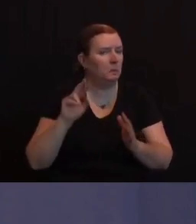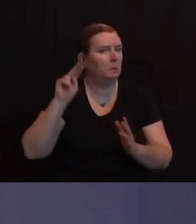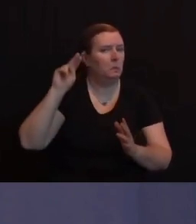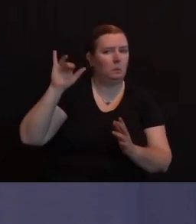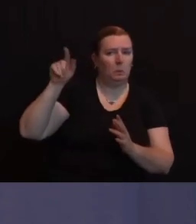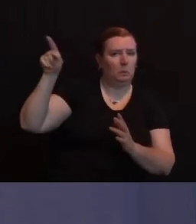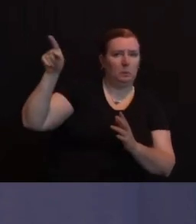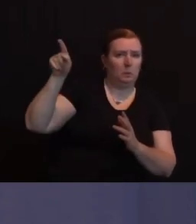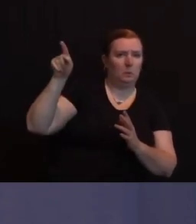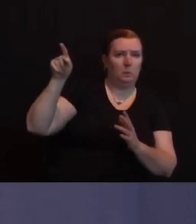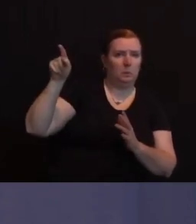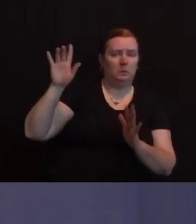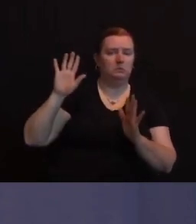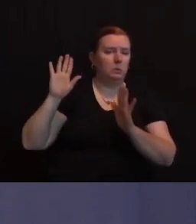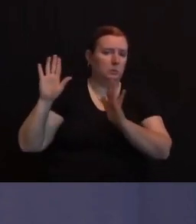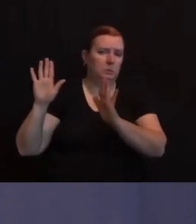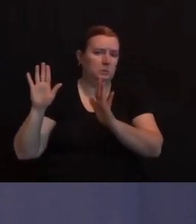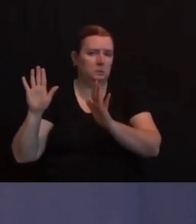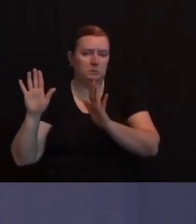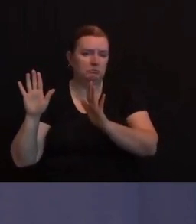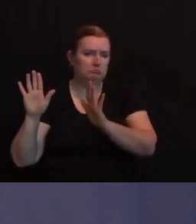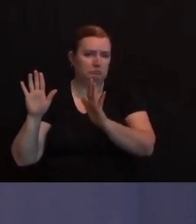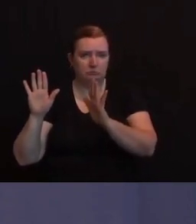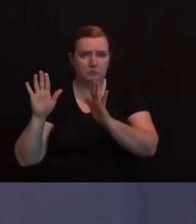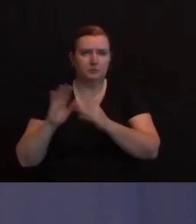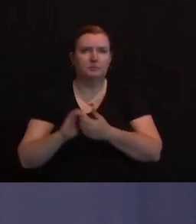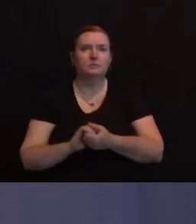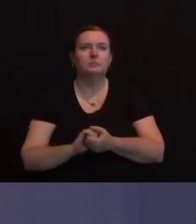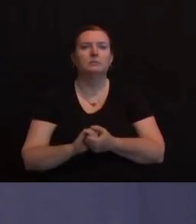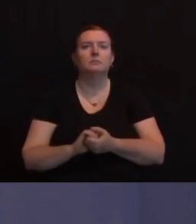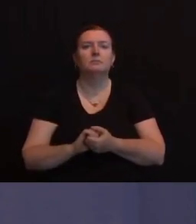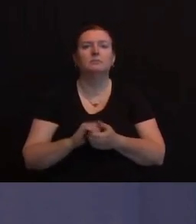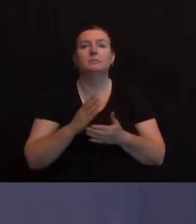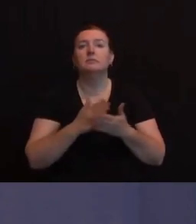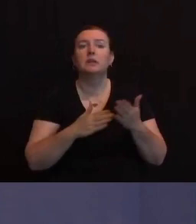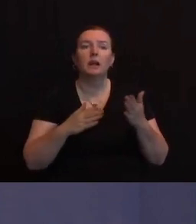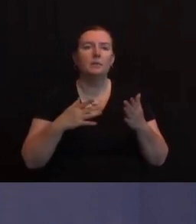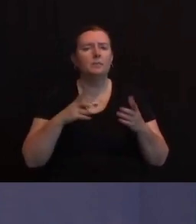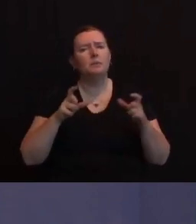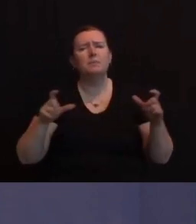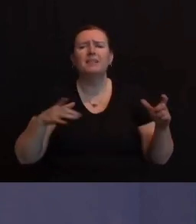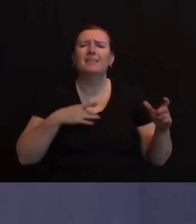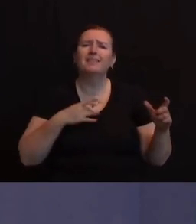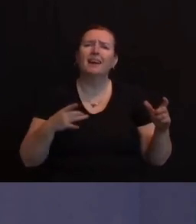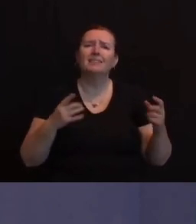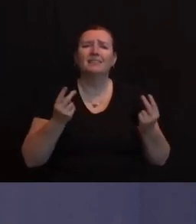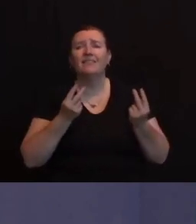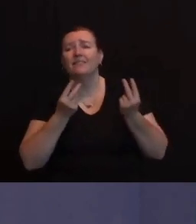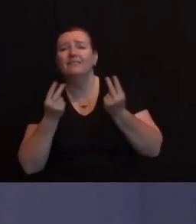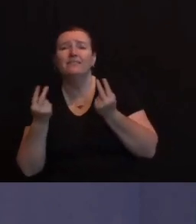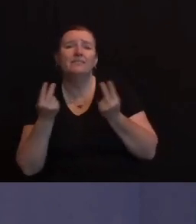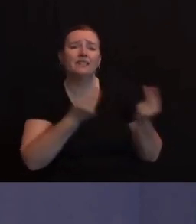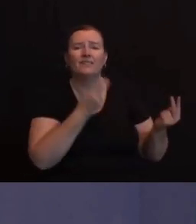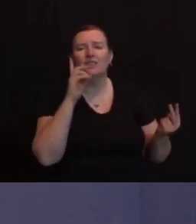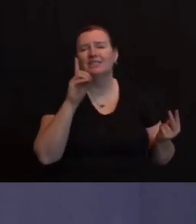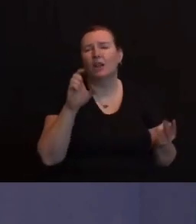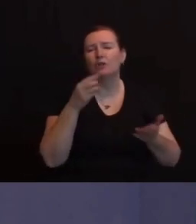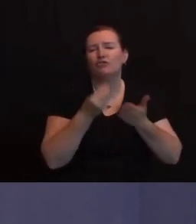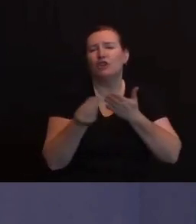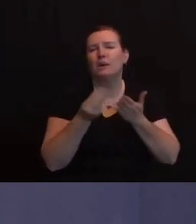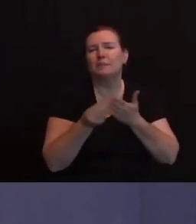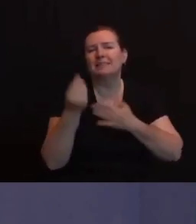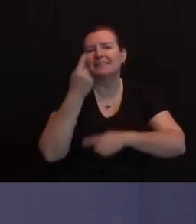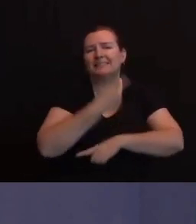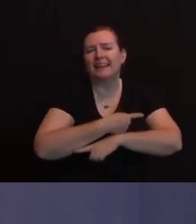York. We talk about the casual shopping trip, whether it's to Delaware, Pennsylvania, New